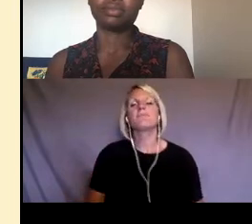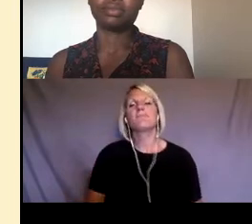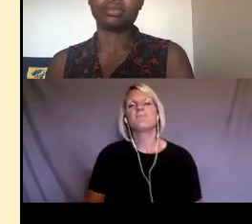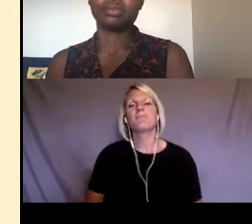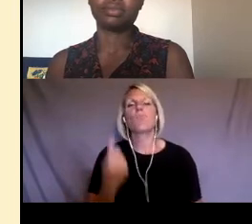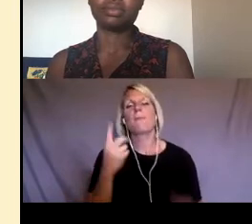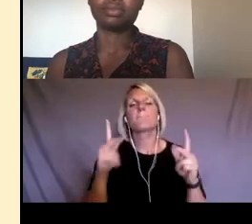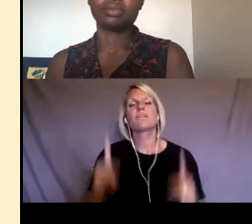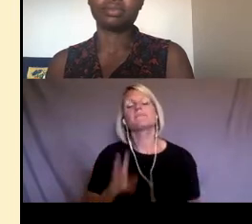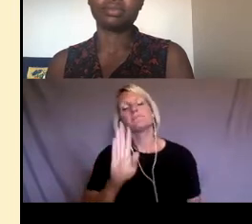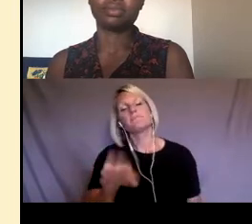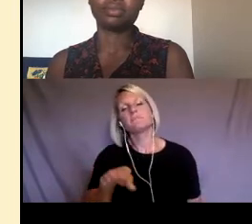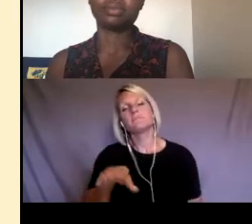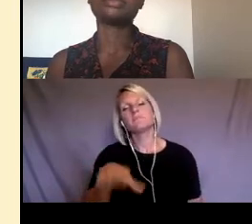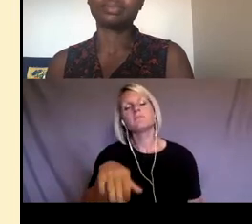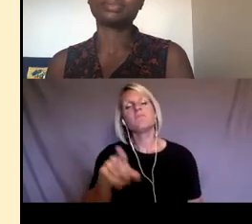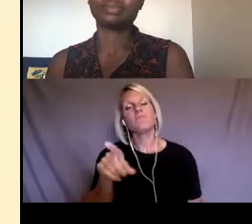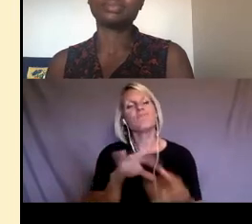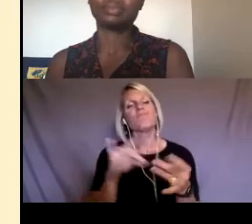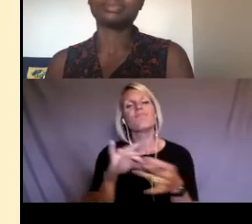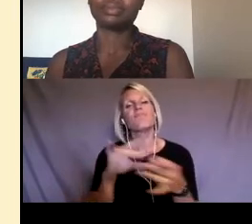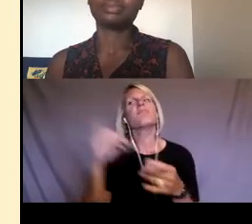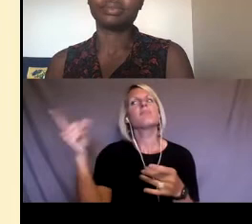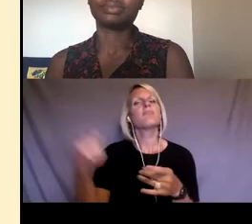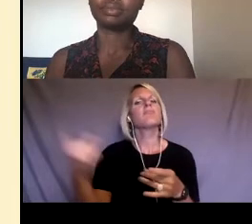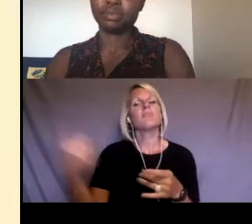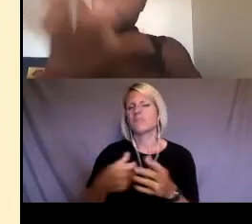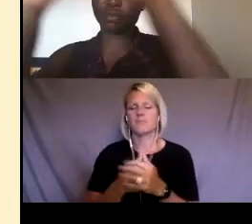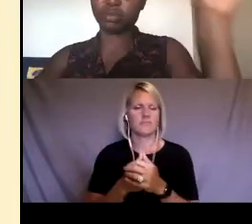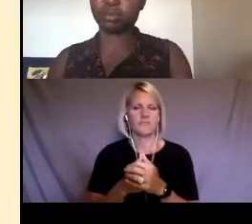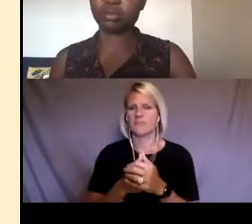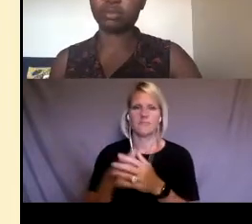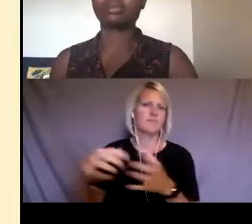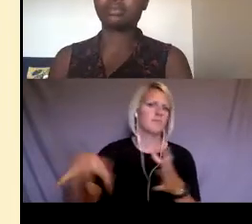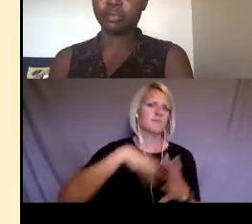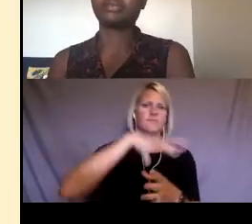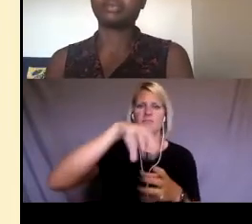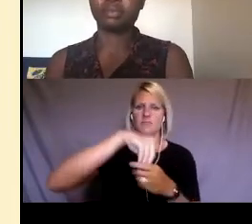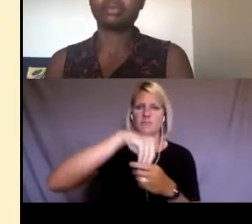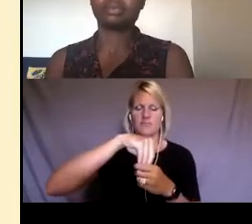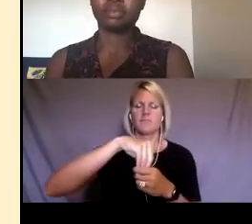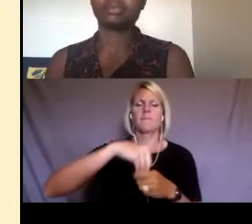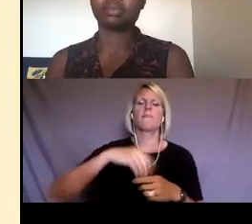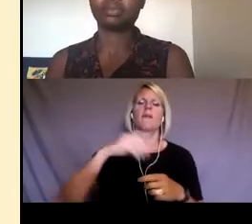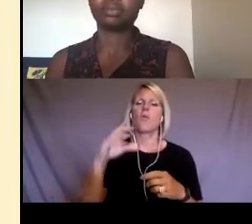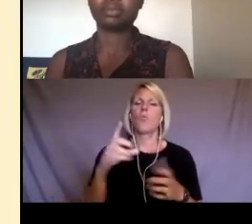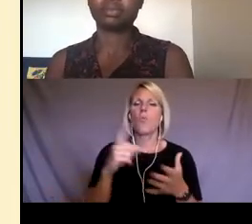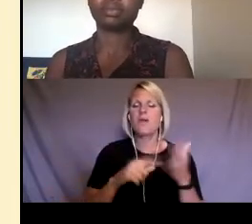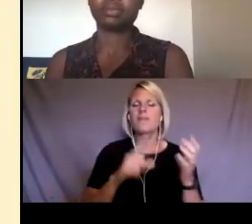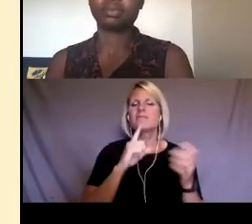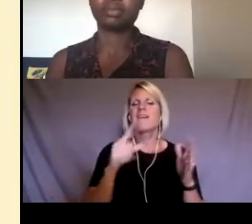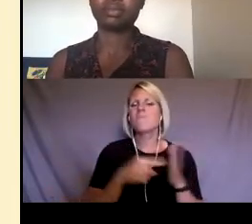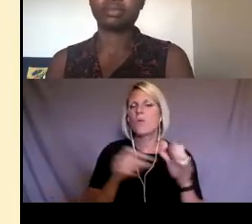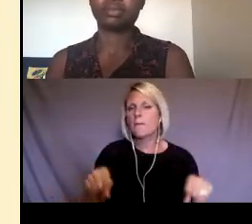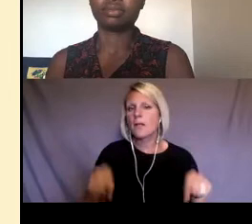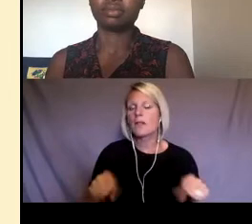person, or one person is saying this. We definitely want to make sure that this is something that works for everybody. It's affordable, because it might be a good idea, but then